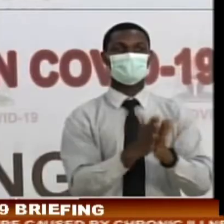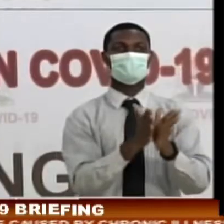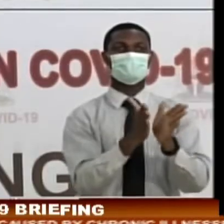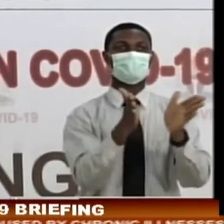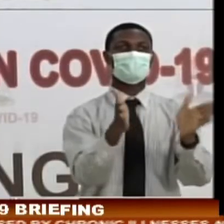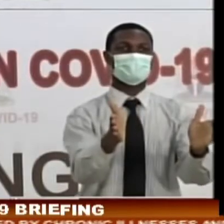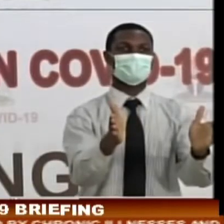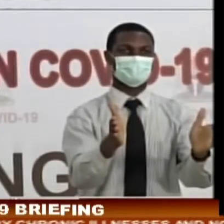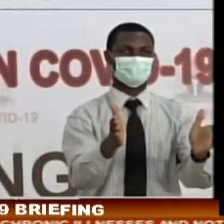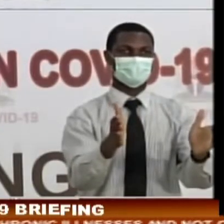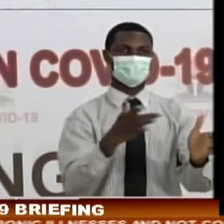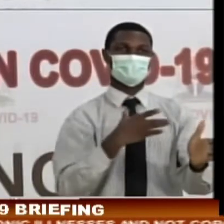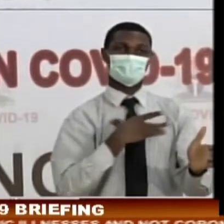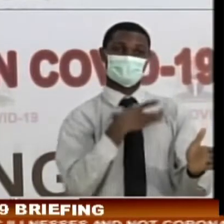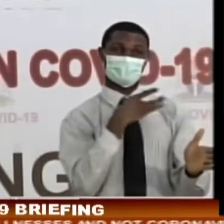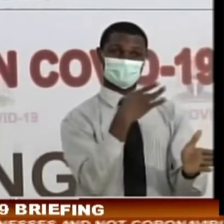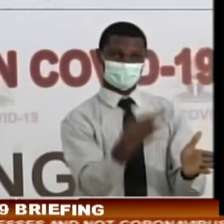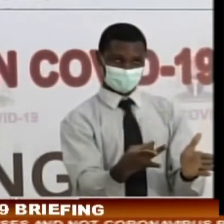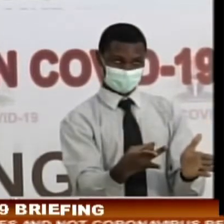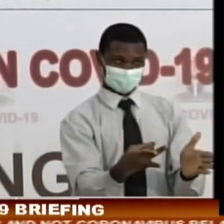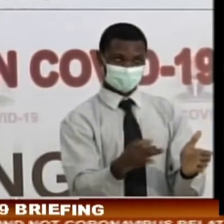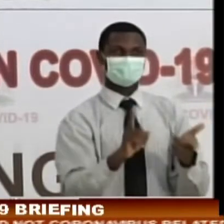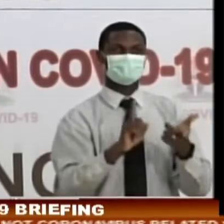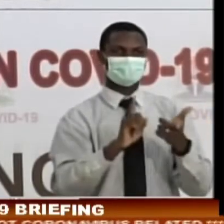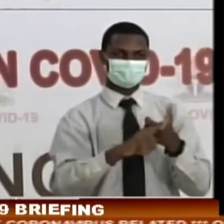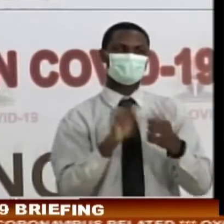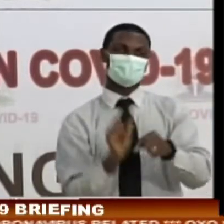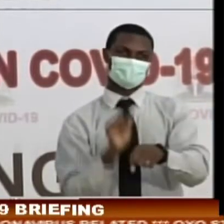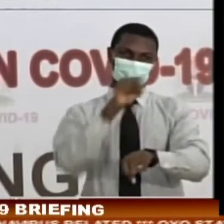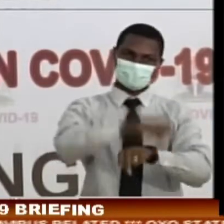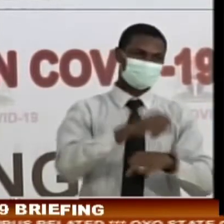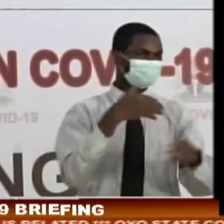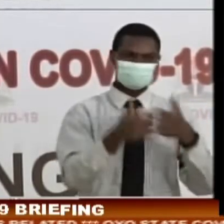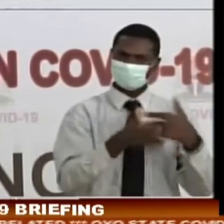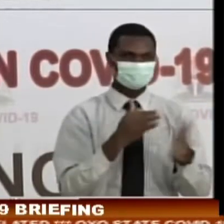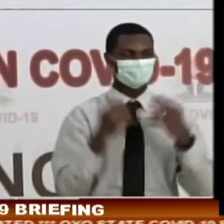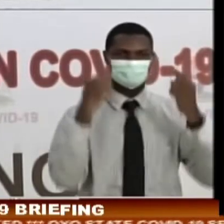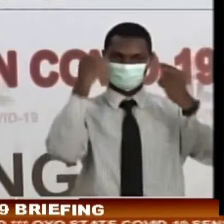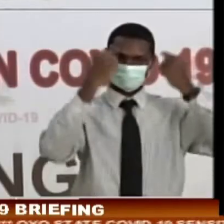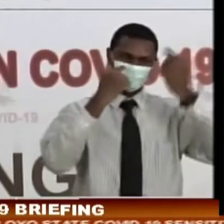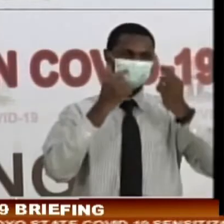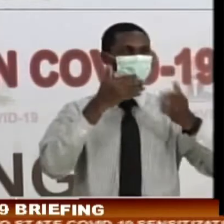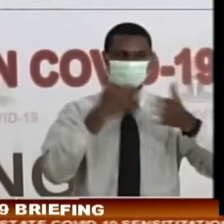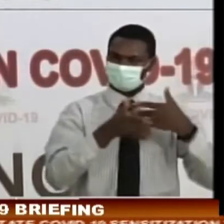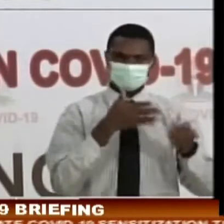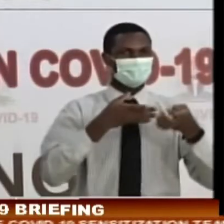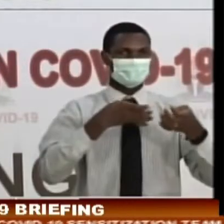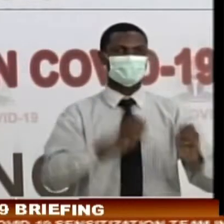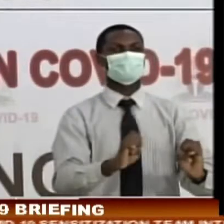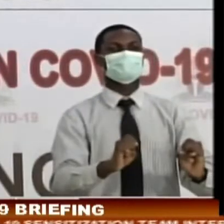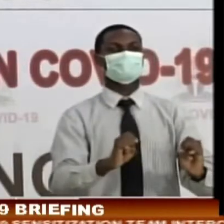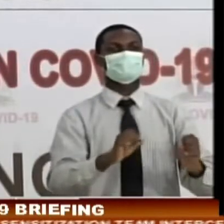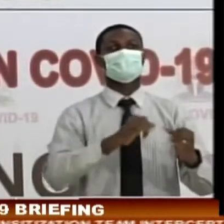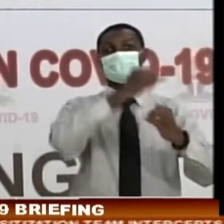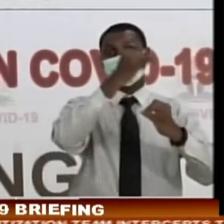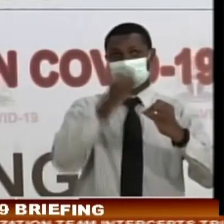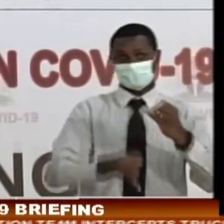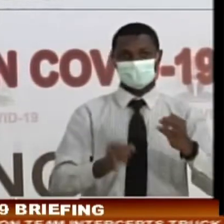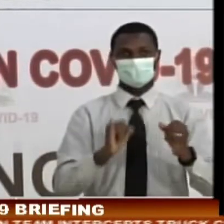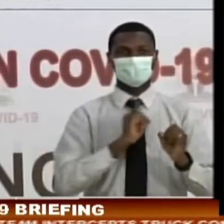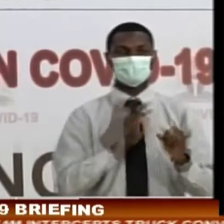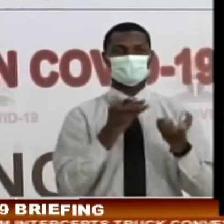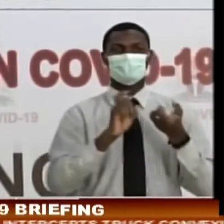Public public interests to Prevail finally let me remind all